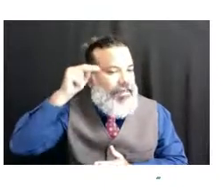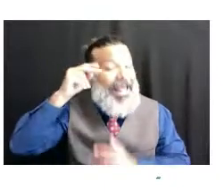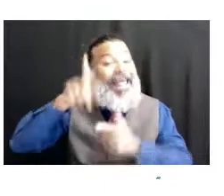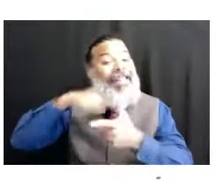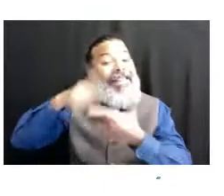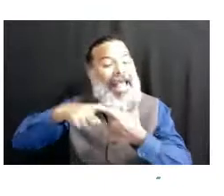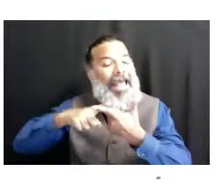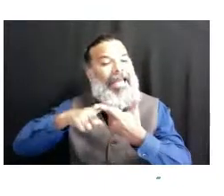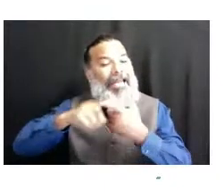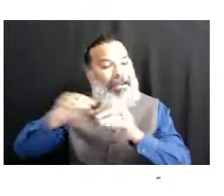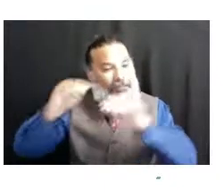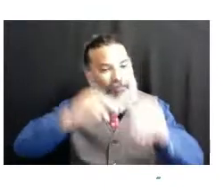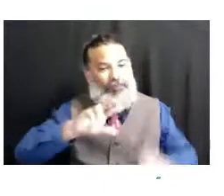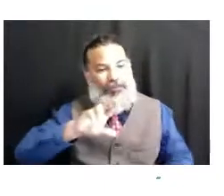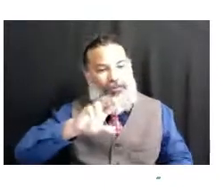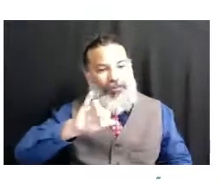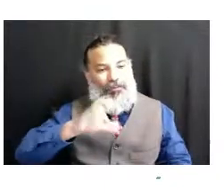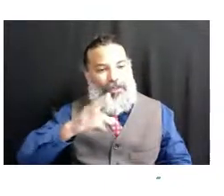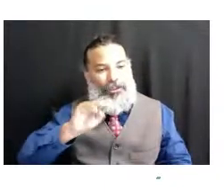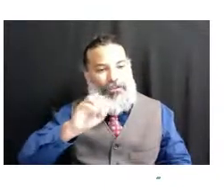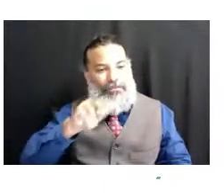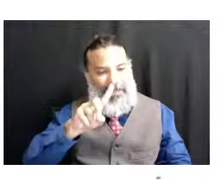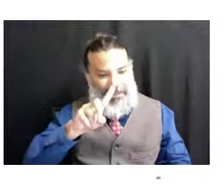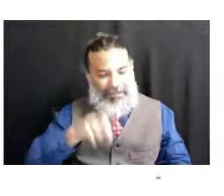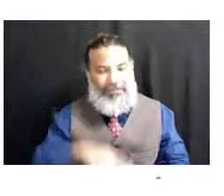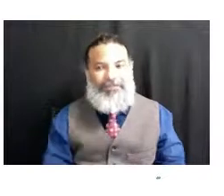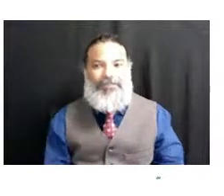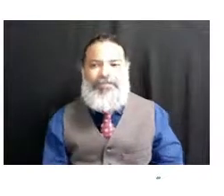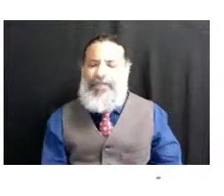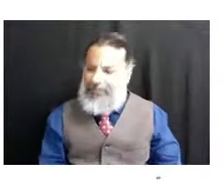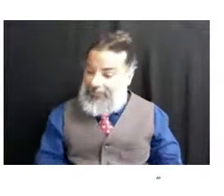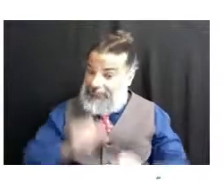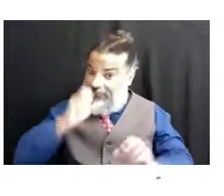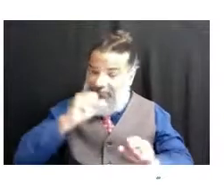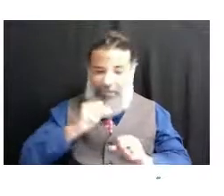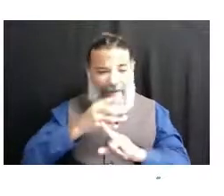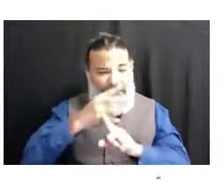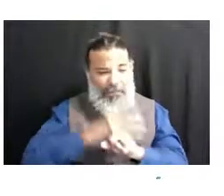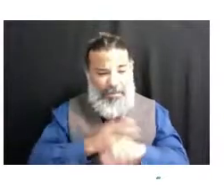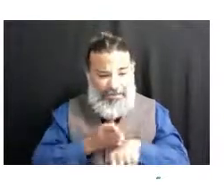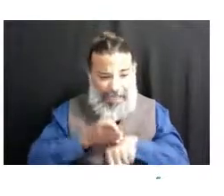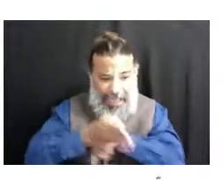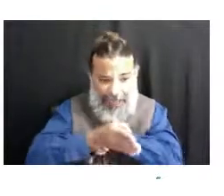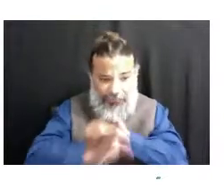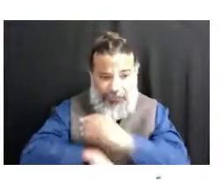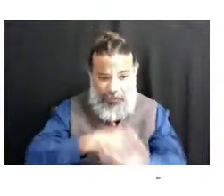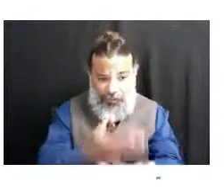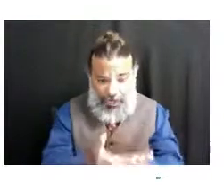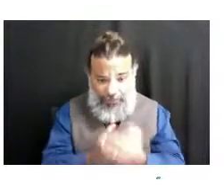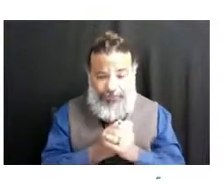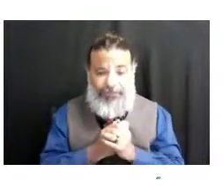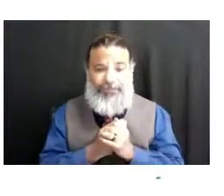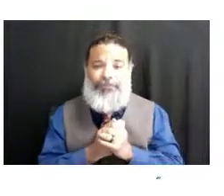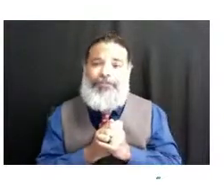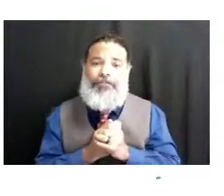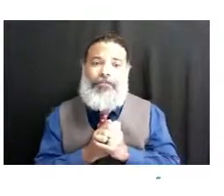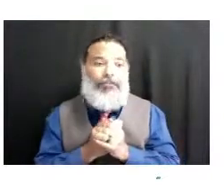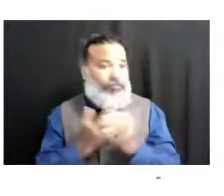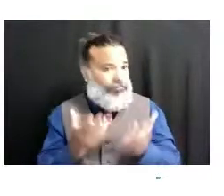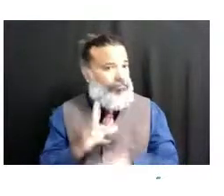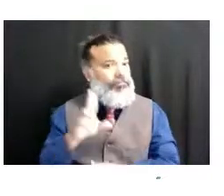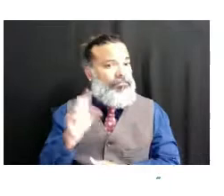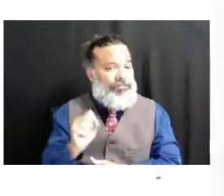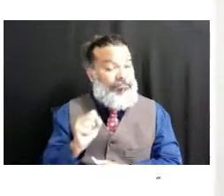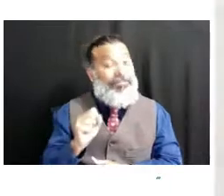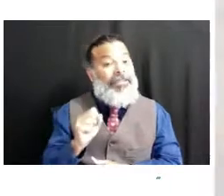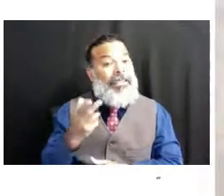Richmond. And surprisingly, 4 months after he arrives in the United